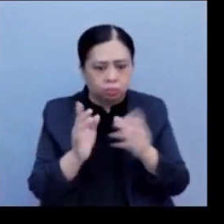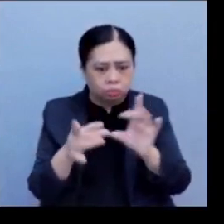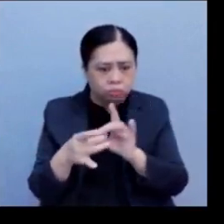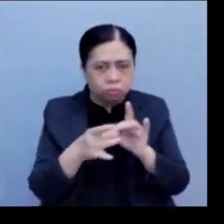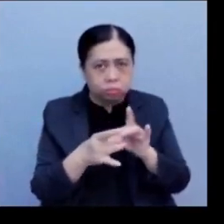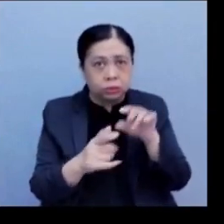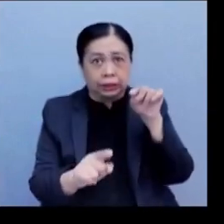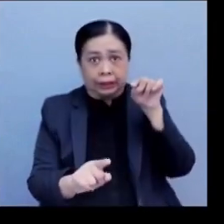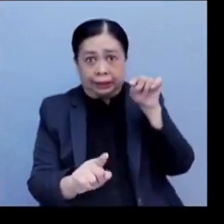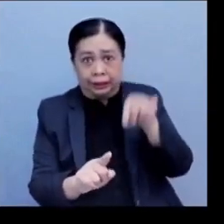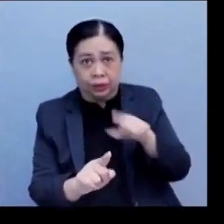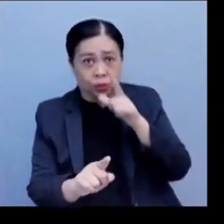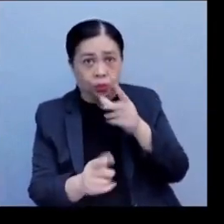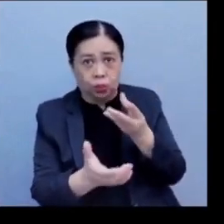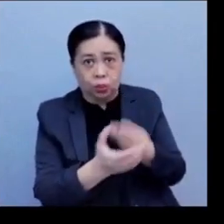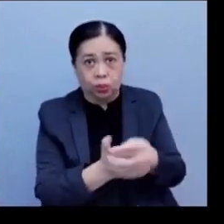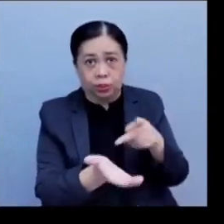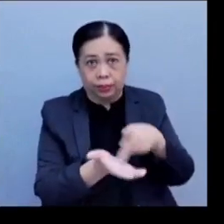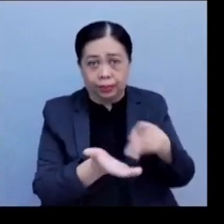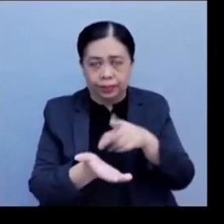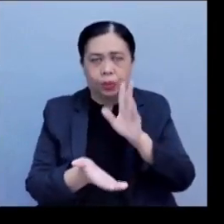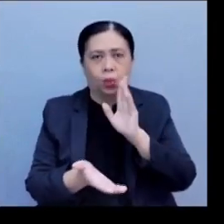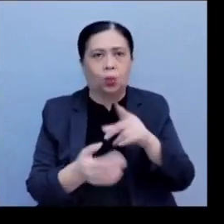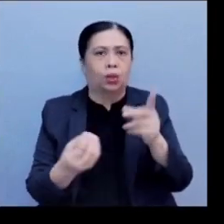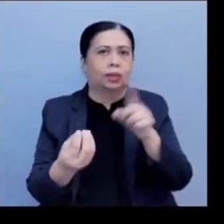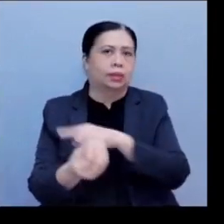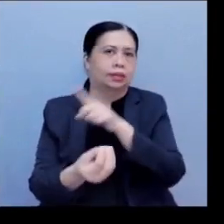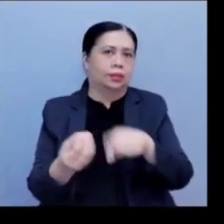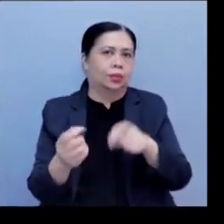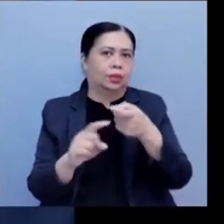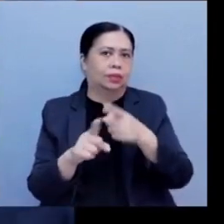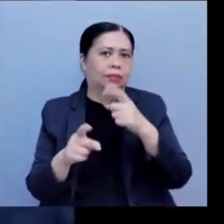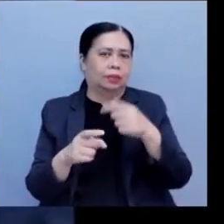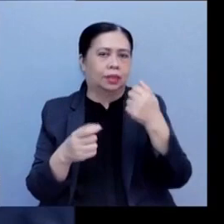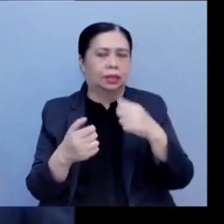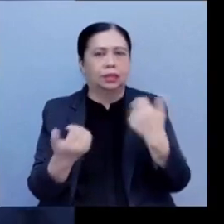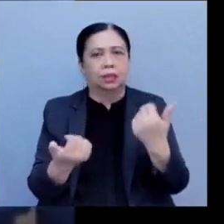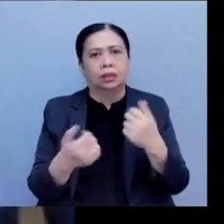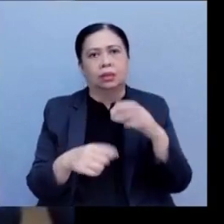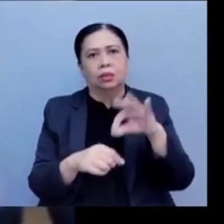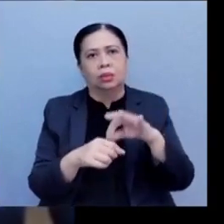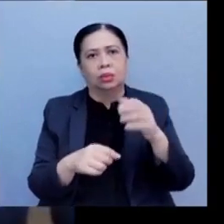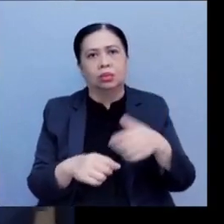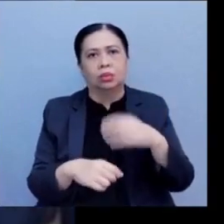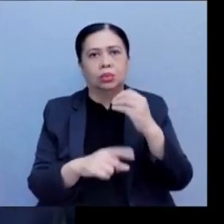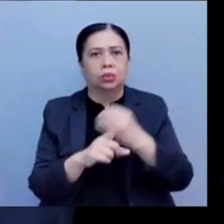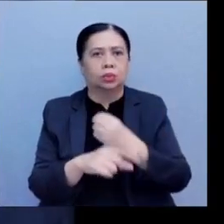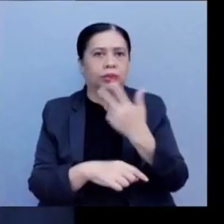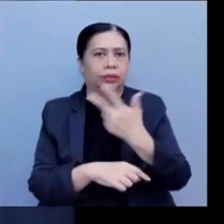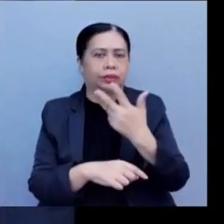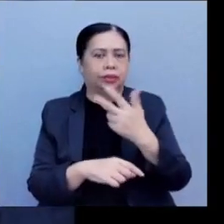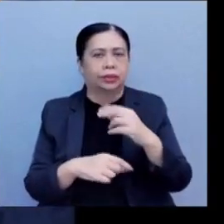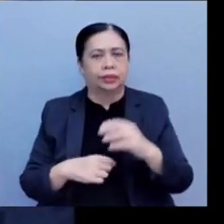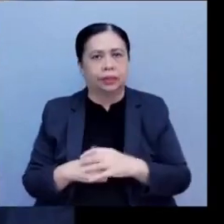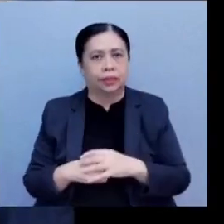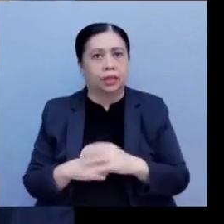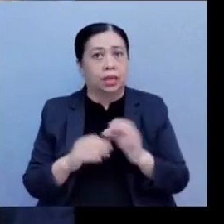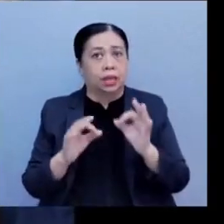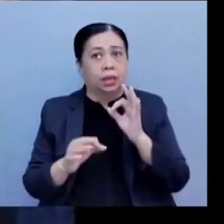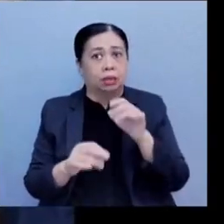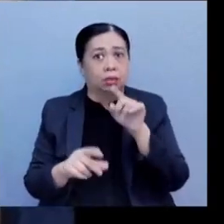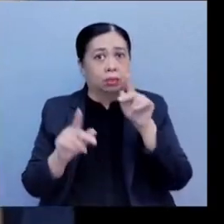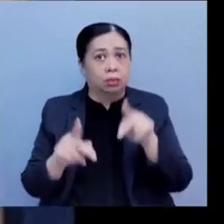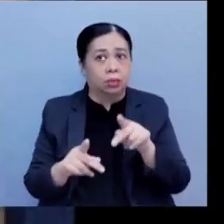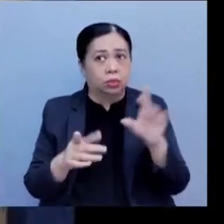the alleged vote-buying incident will be disqualified from the village and youth council polls on October 30. This bet or any individual